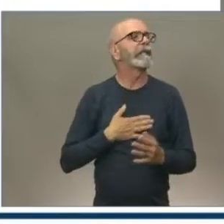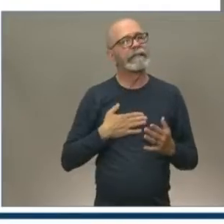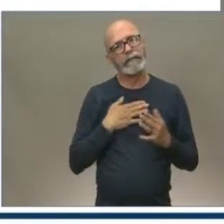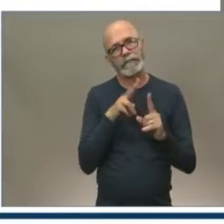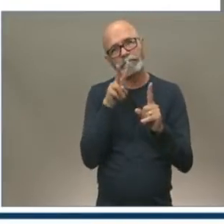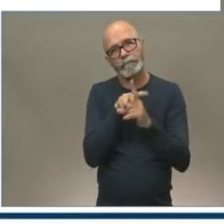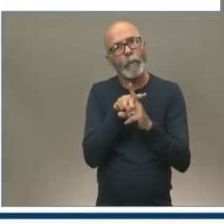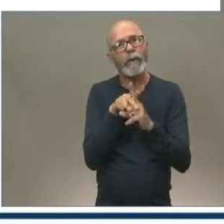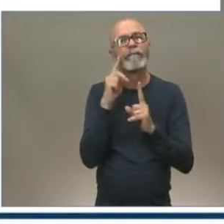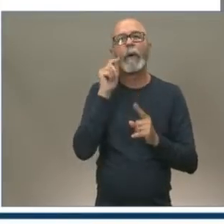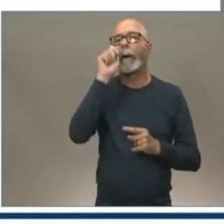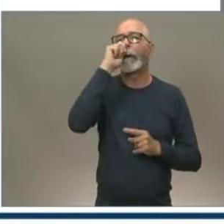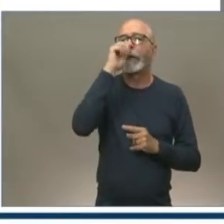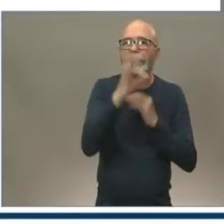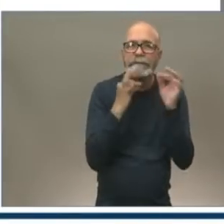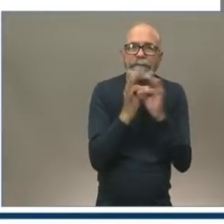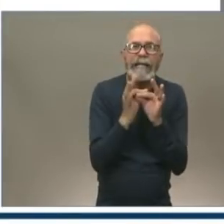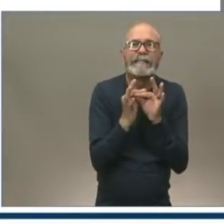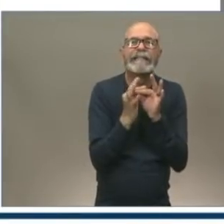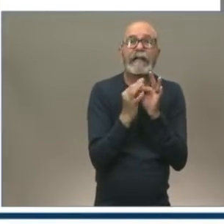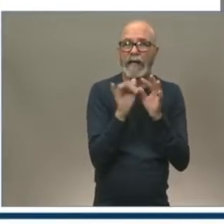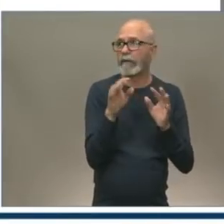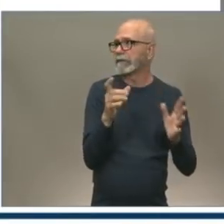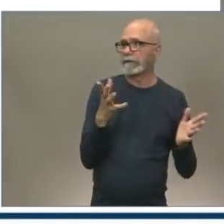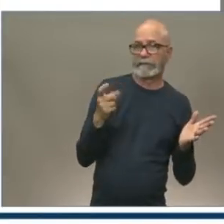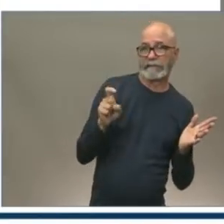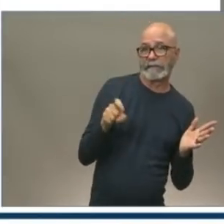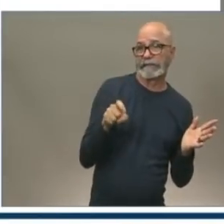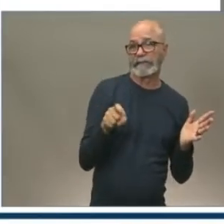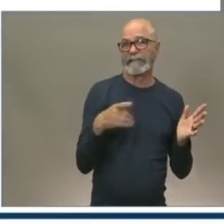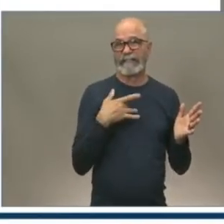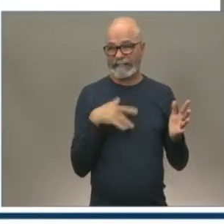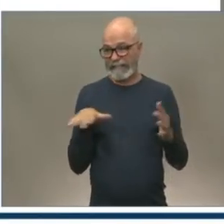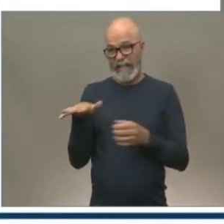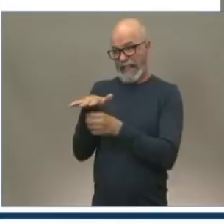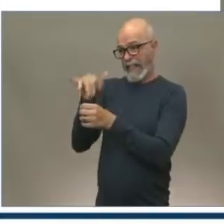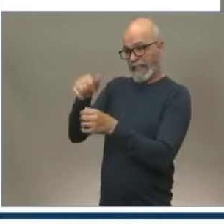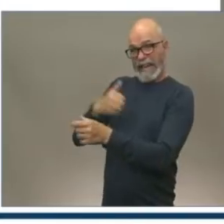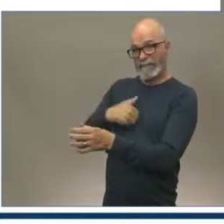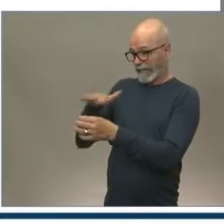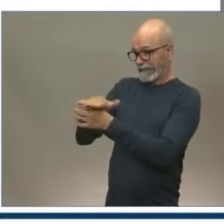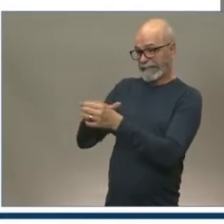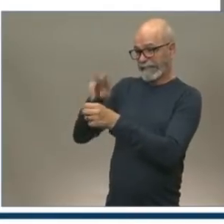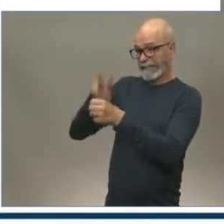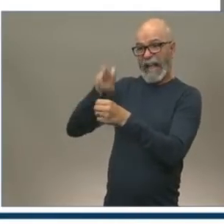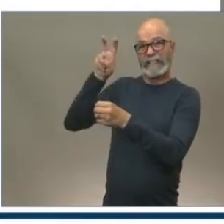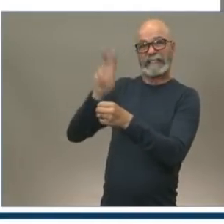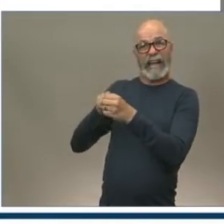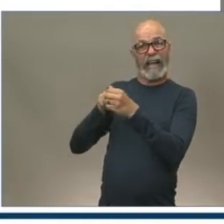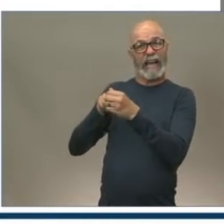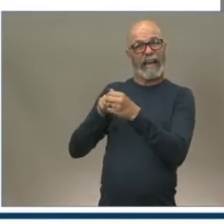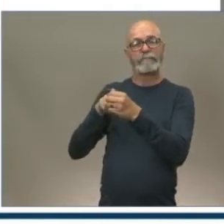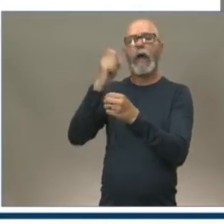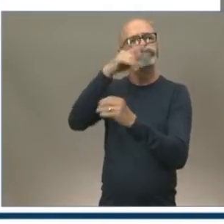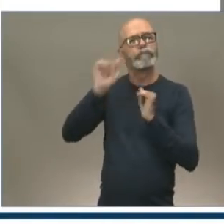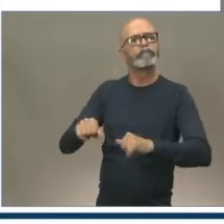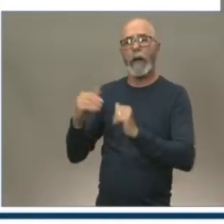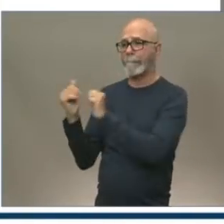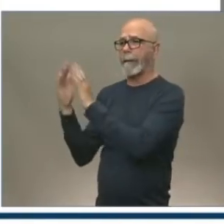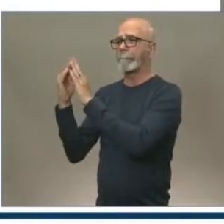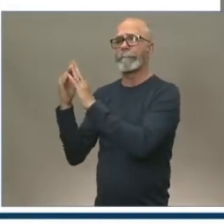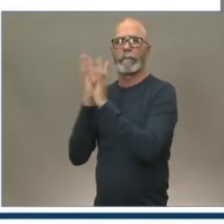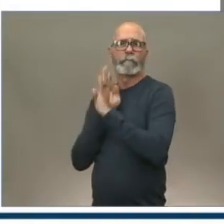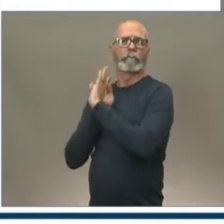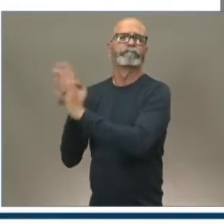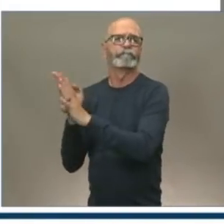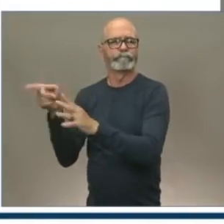or asymptomatic test if you're from one of those communities. You can also visit a pop-up test or clinic.